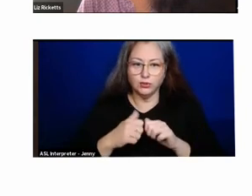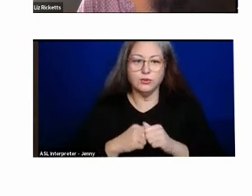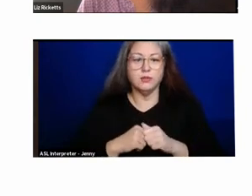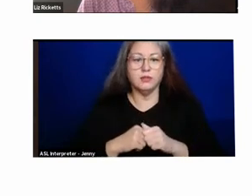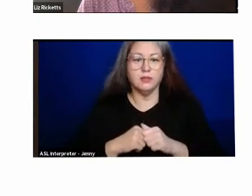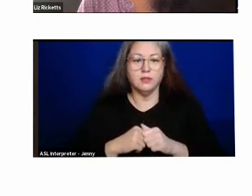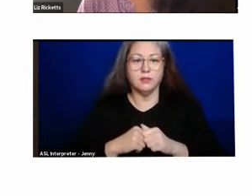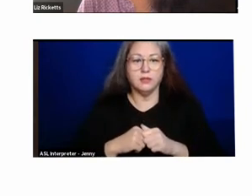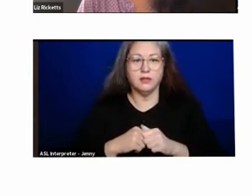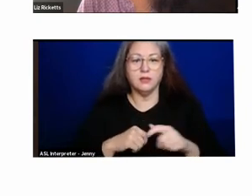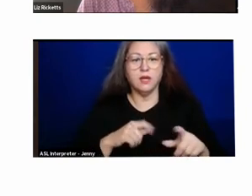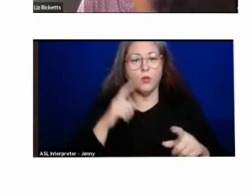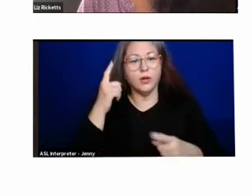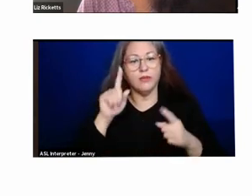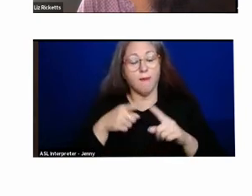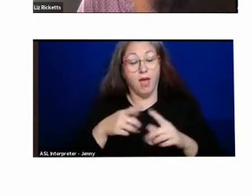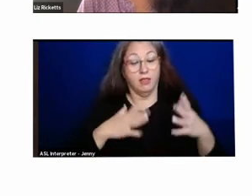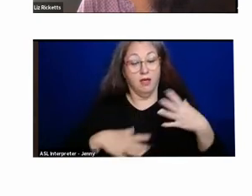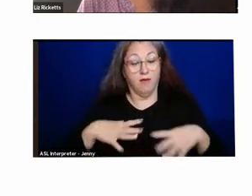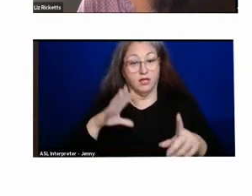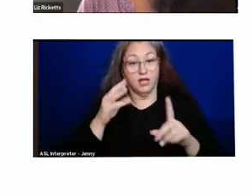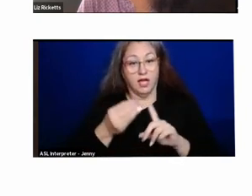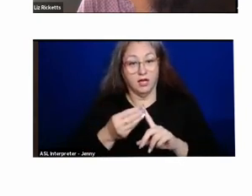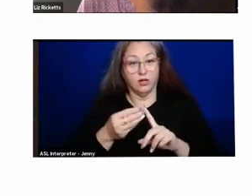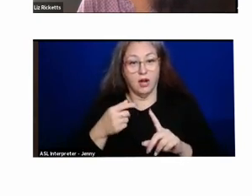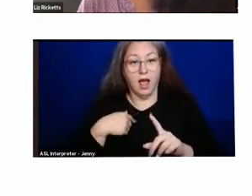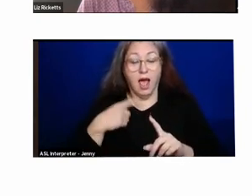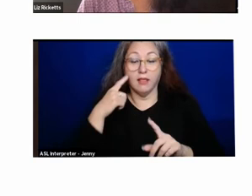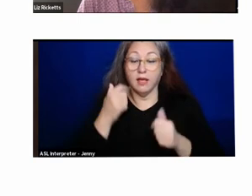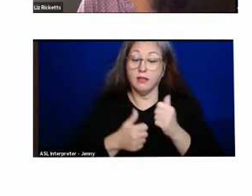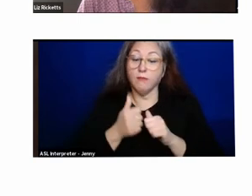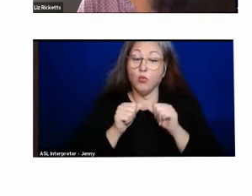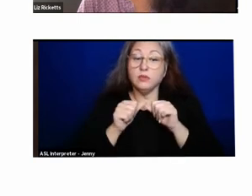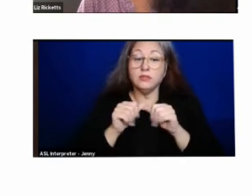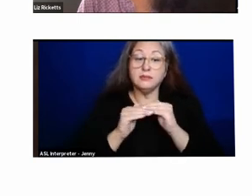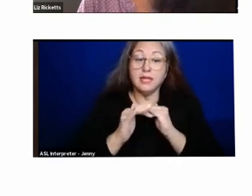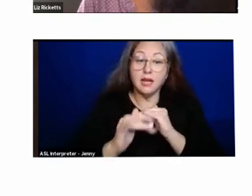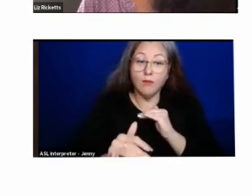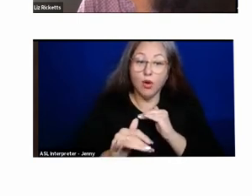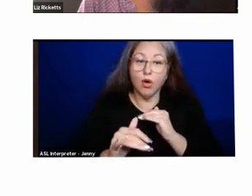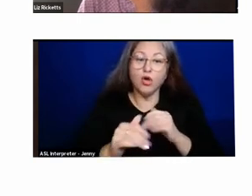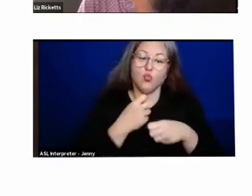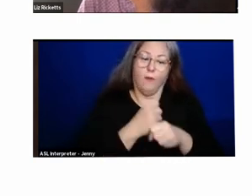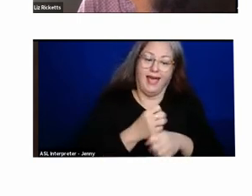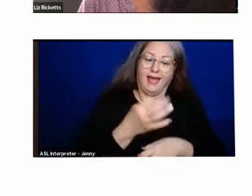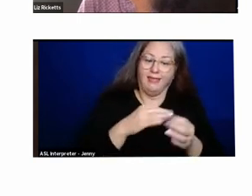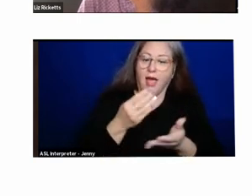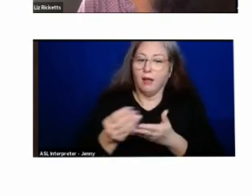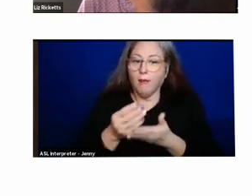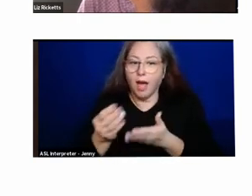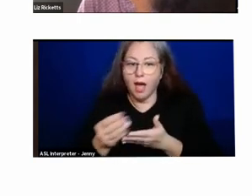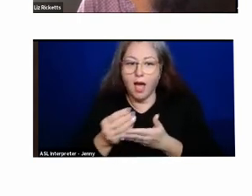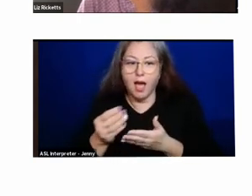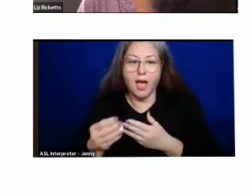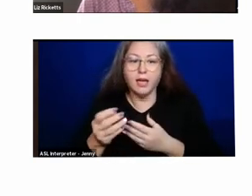style fashion culture do I consider more sustainable than buying and wearing secondhand? That's